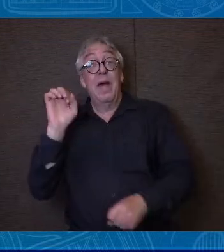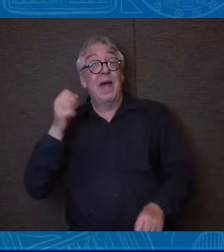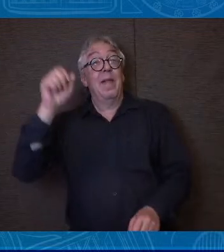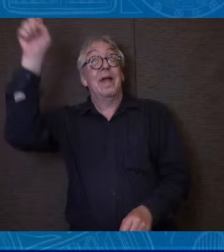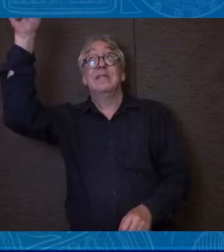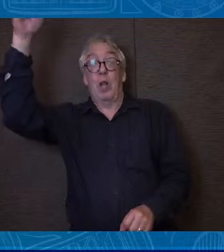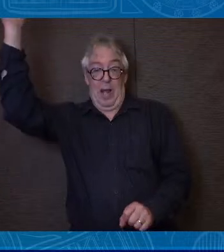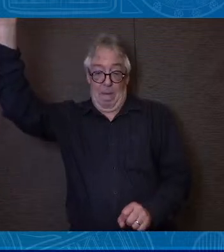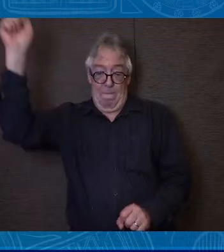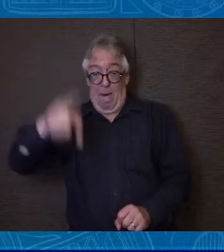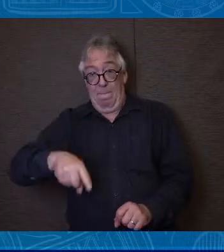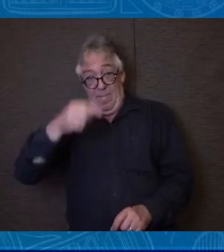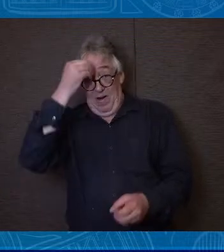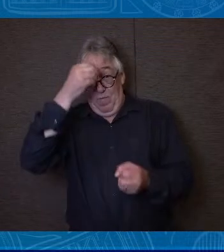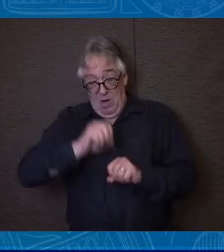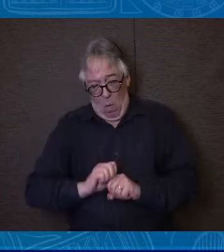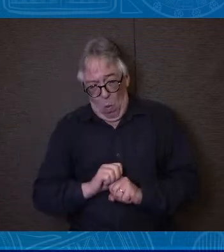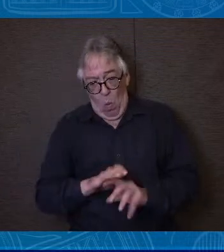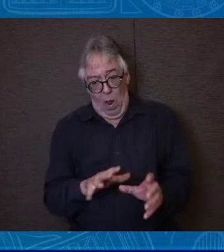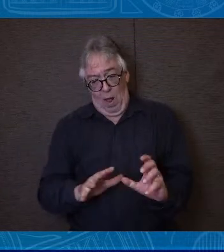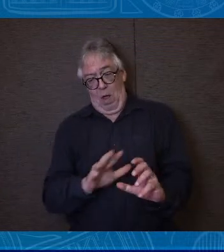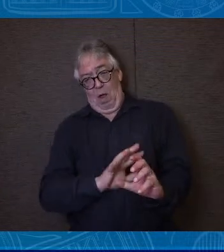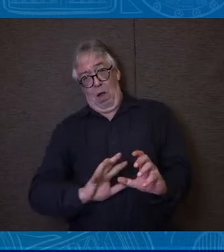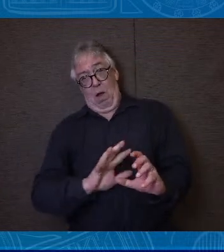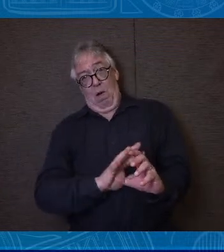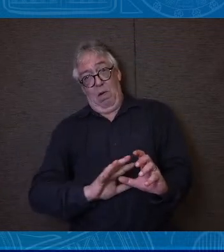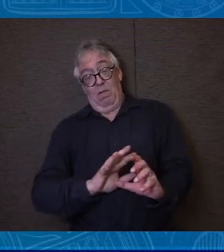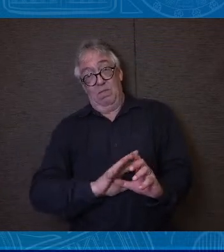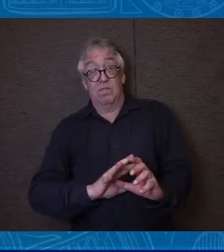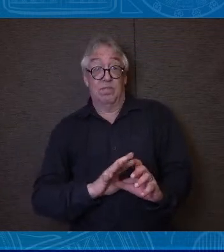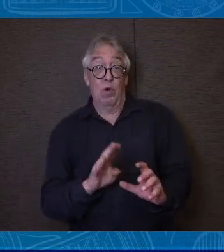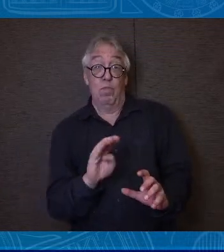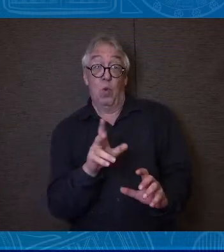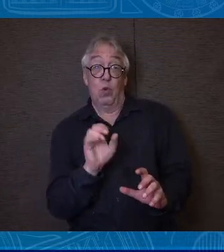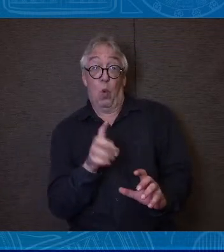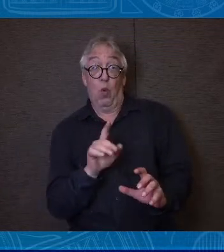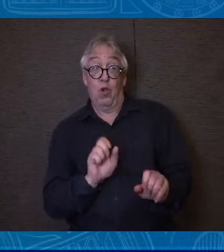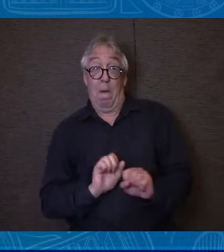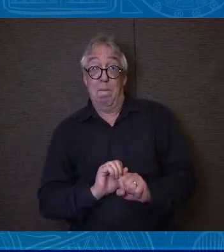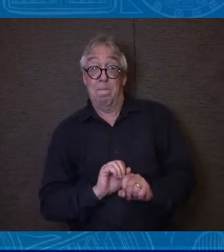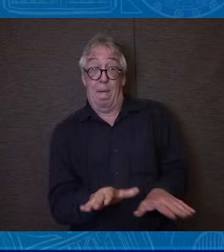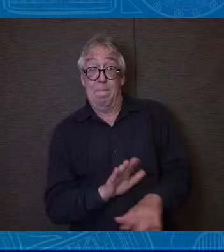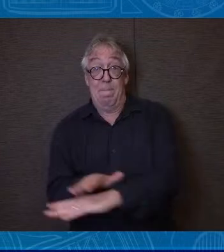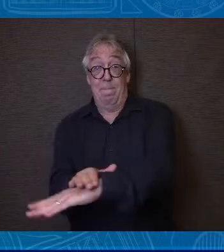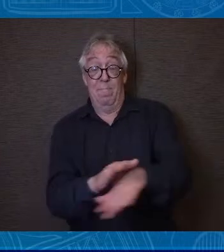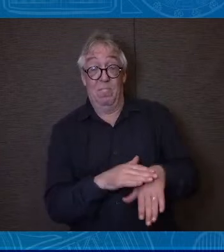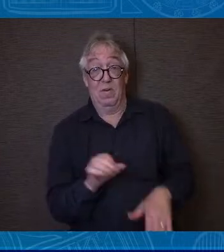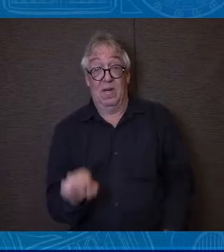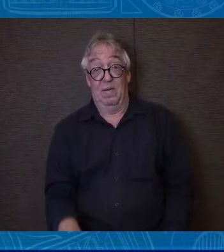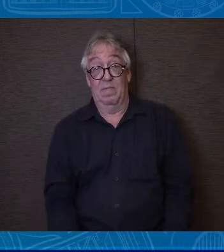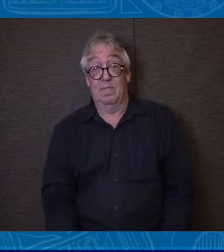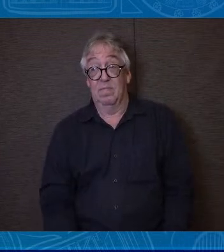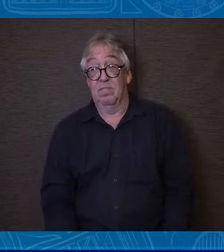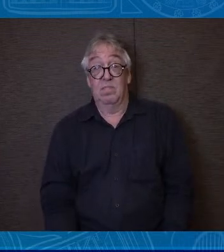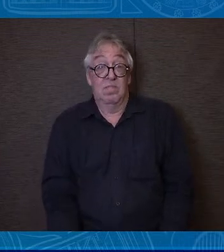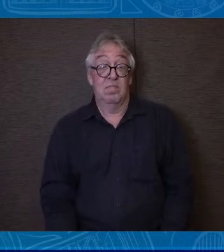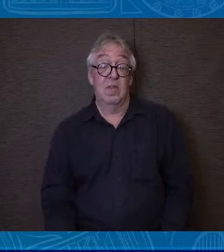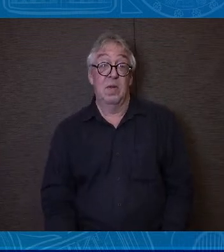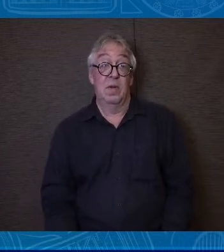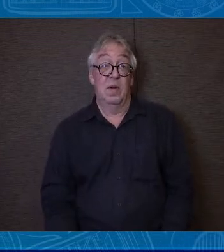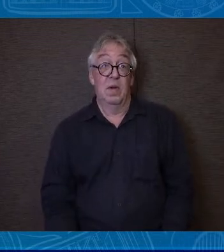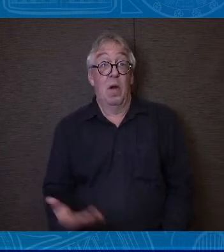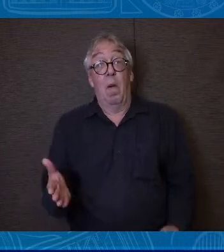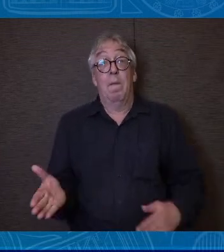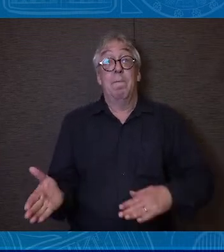to inform them, because we spoke about resilience, but it could work as well after the